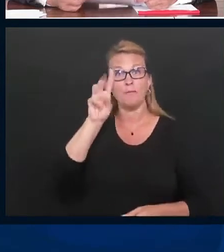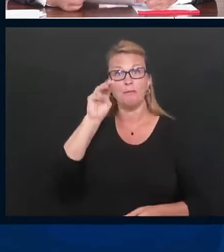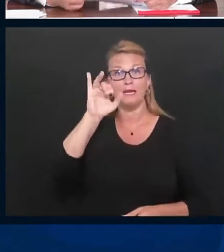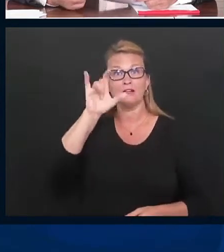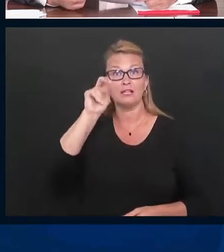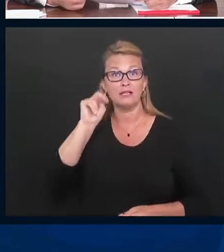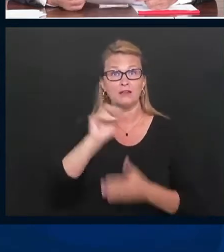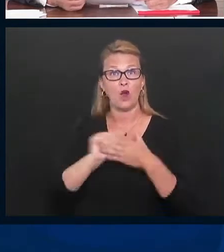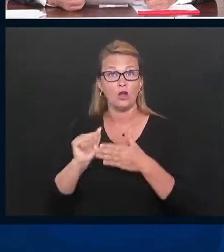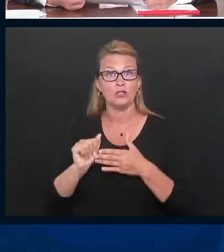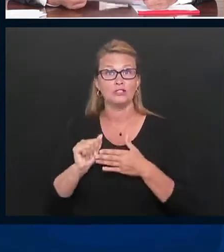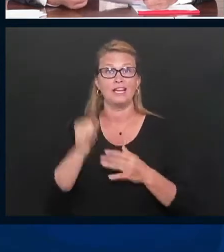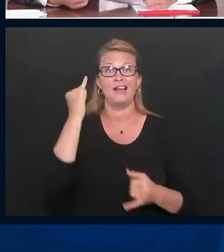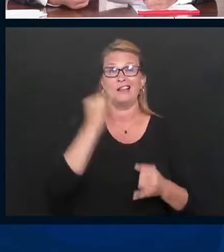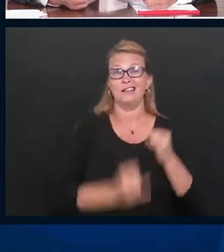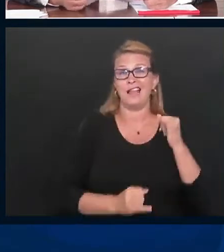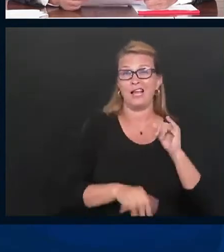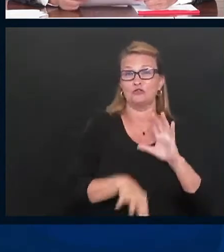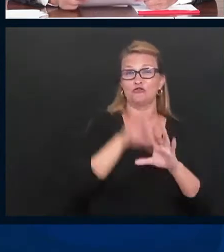be for